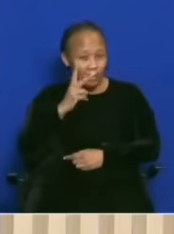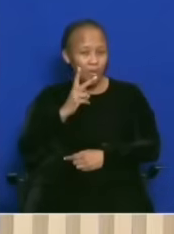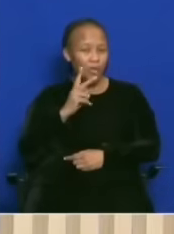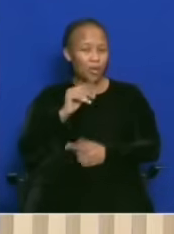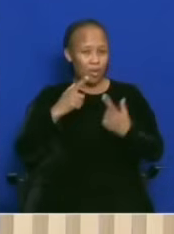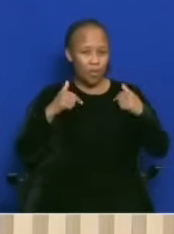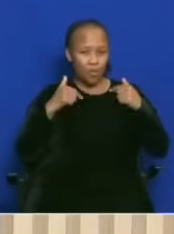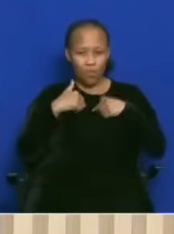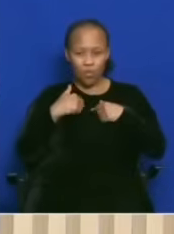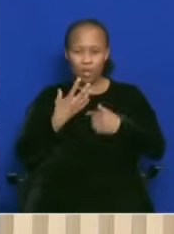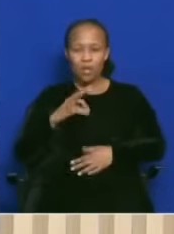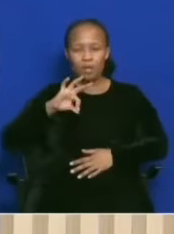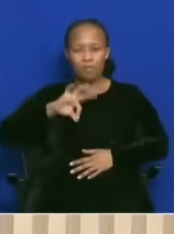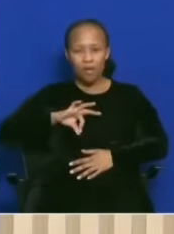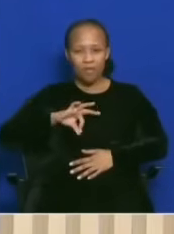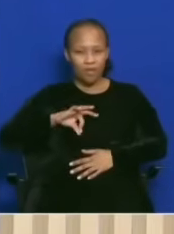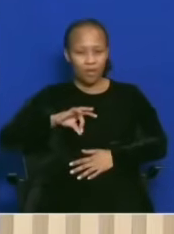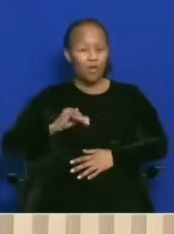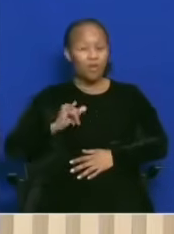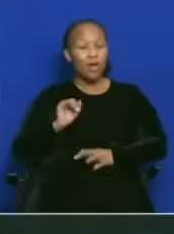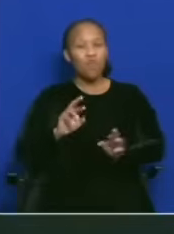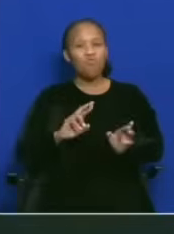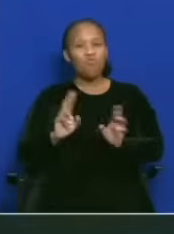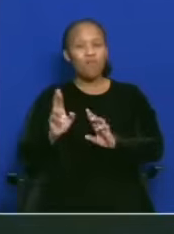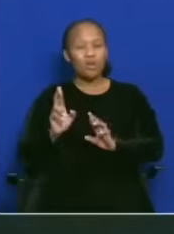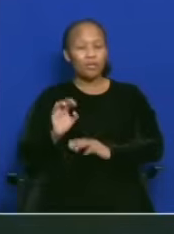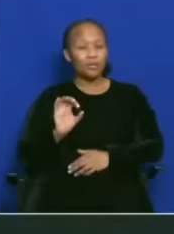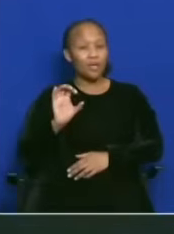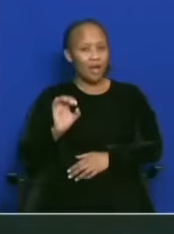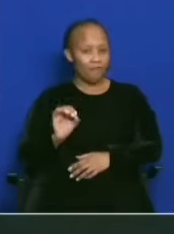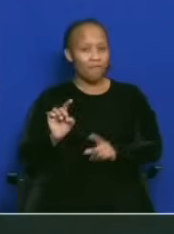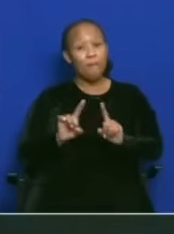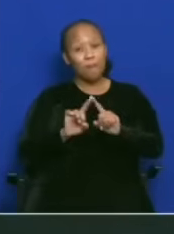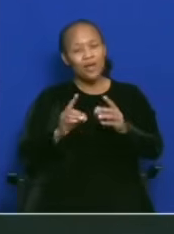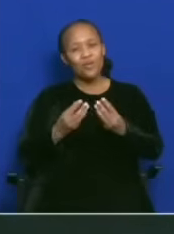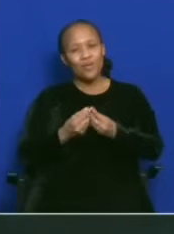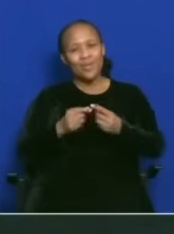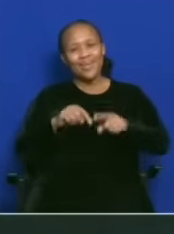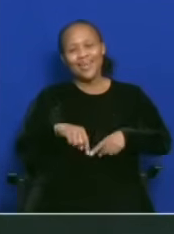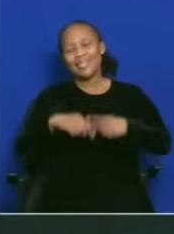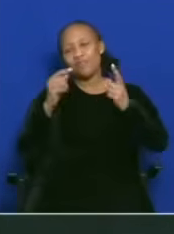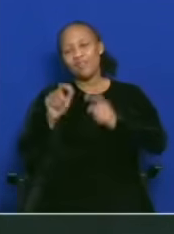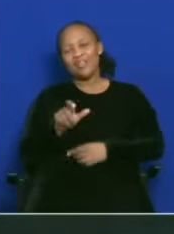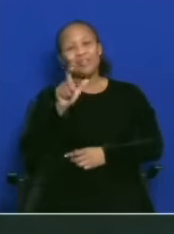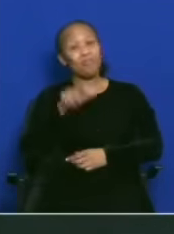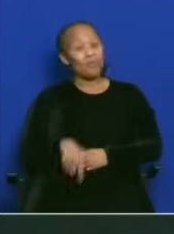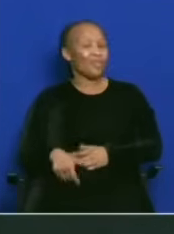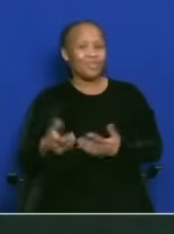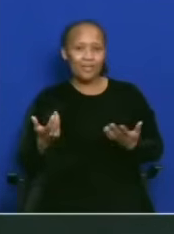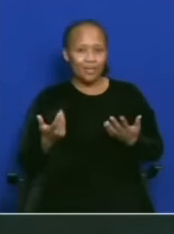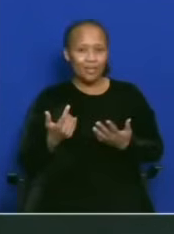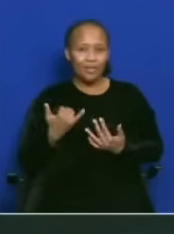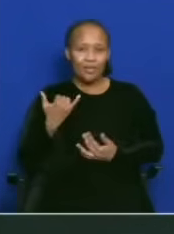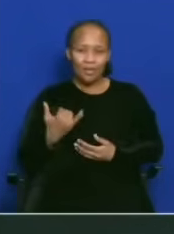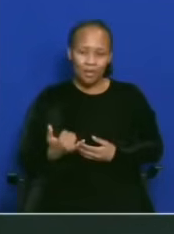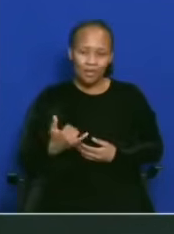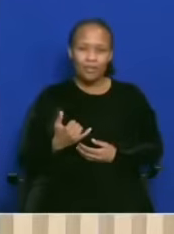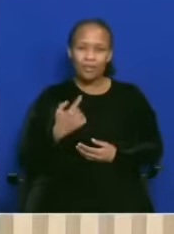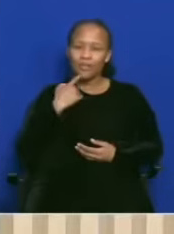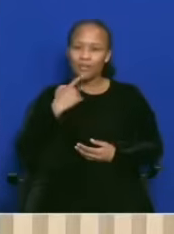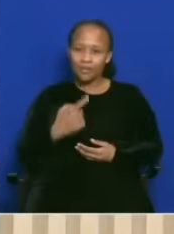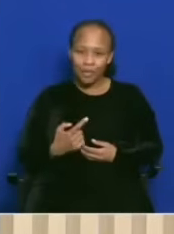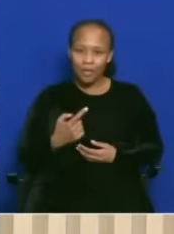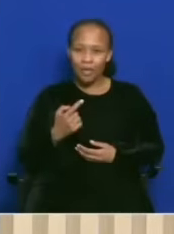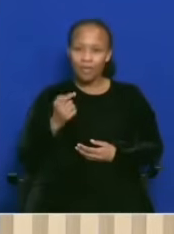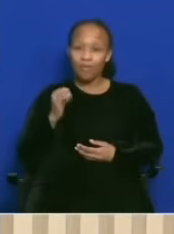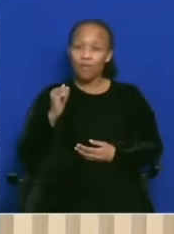reference now with a whole different person. We get, God willing, we get a decent slice. But when it is